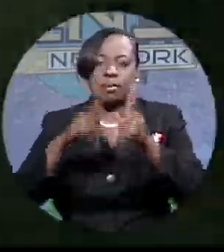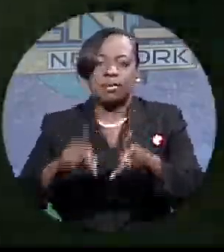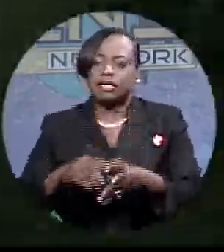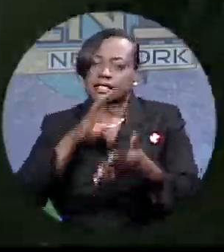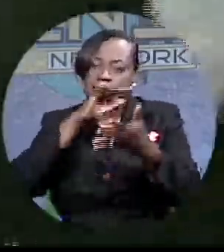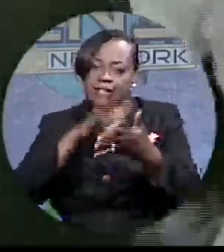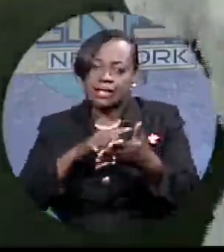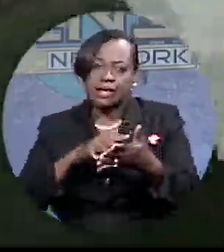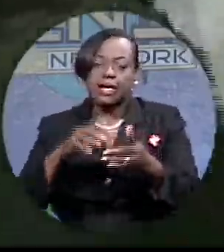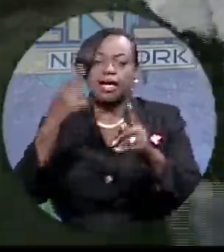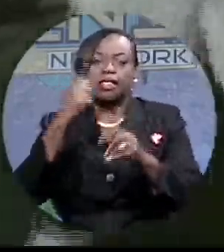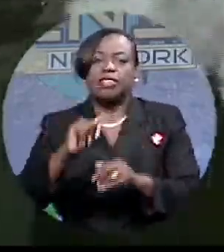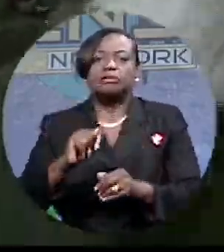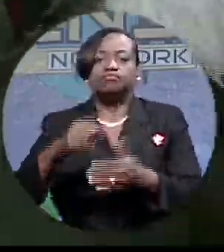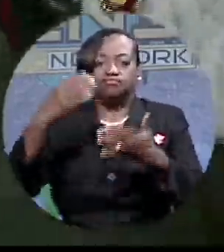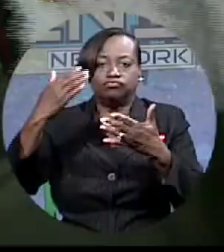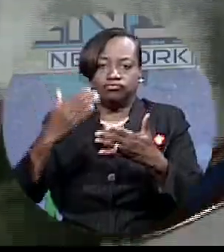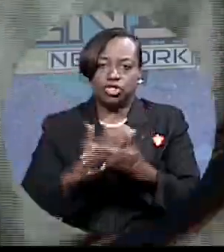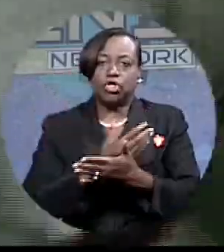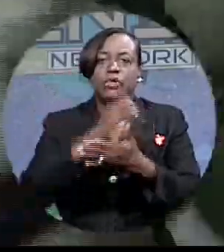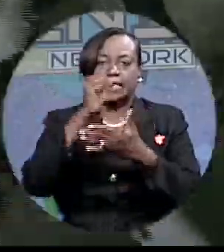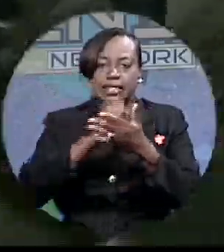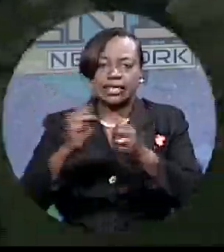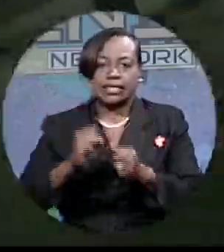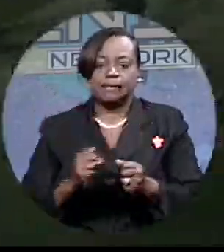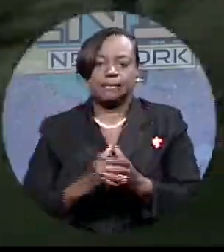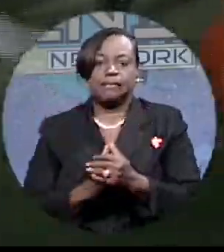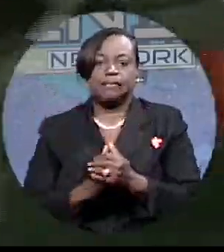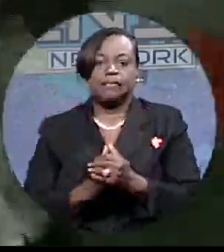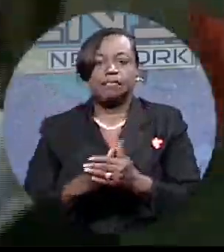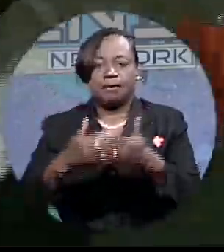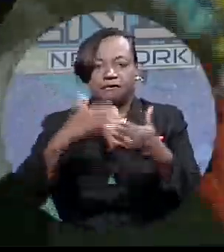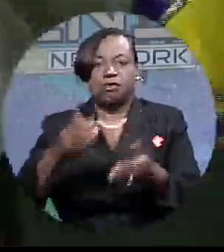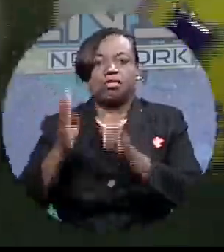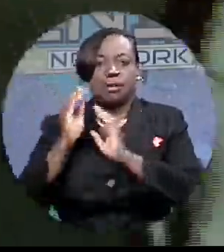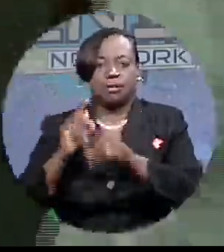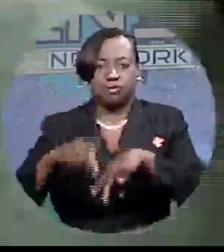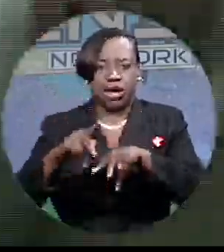year's Boxing and New Year's Day Junkanoo Parades. Stephen Gay, ZNS Network News.